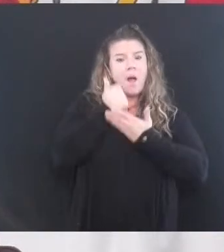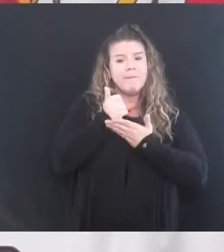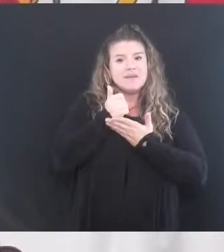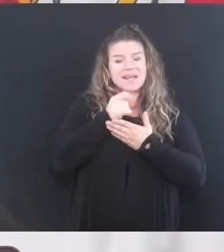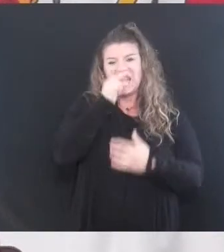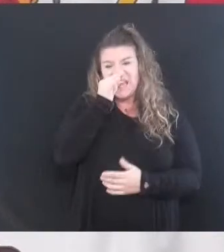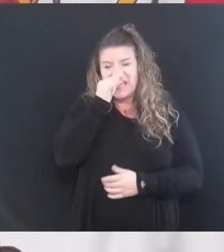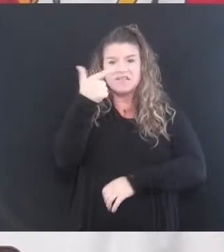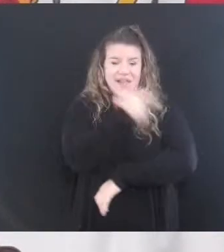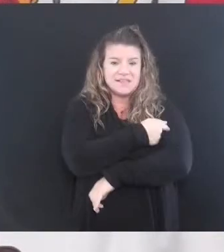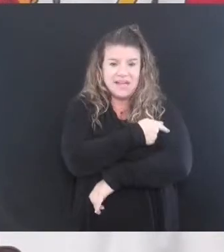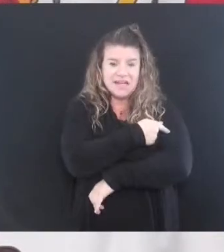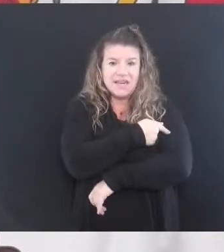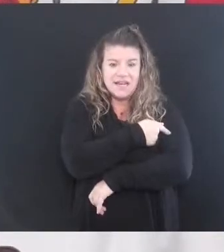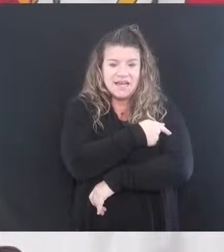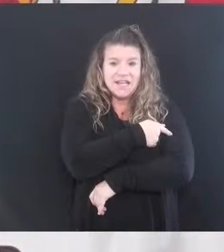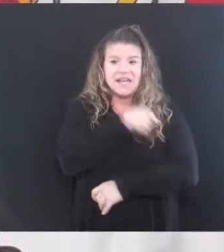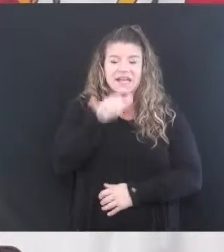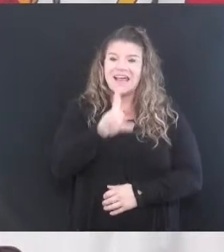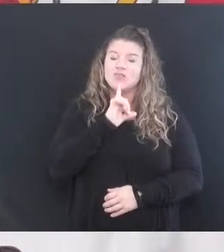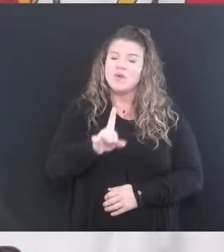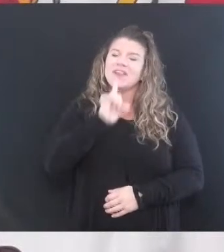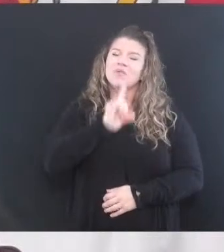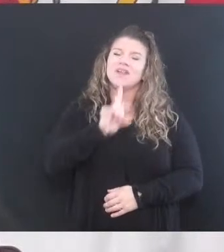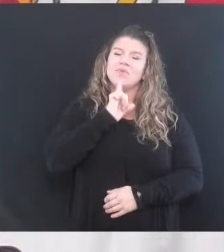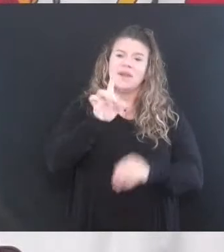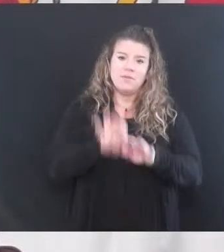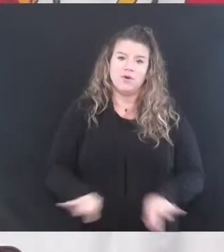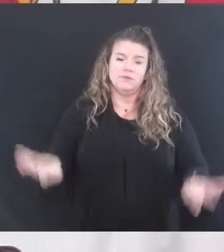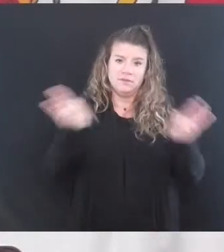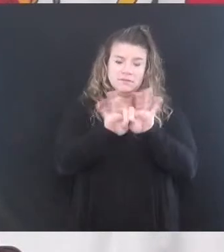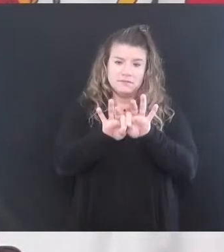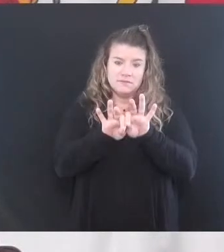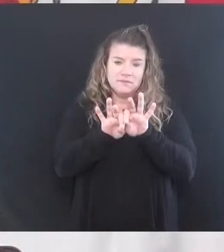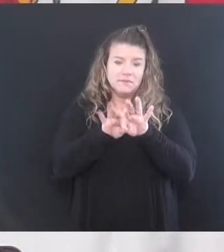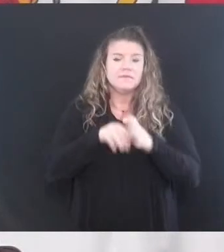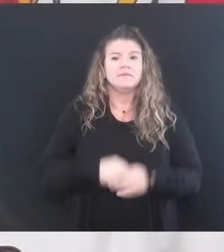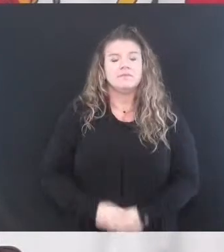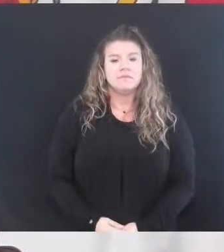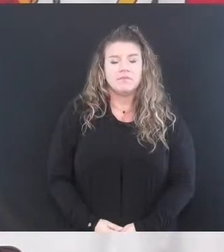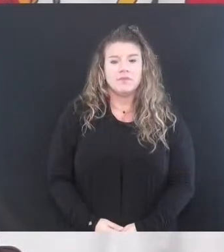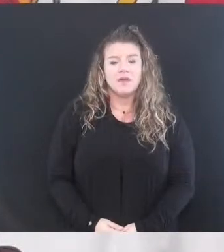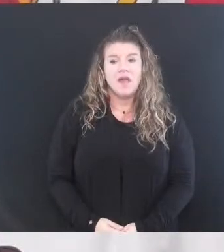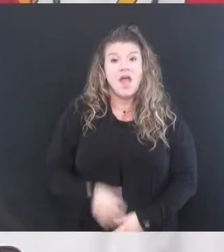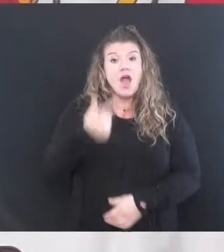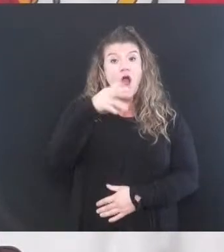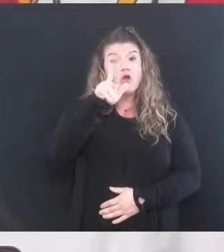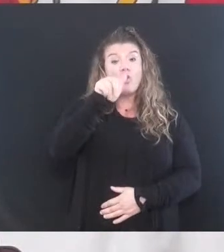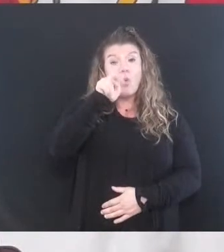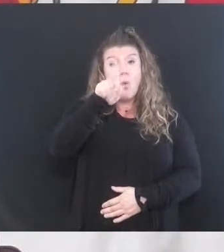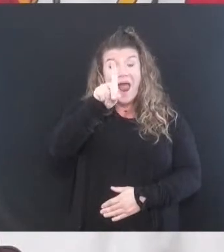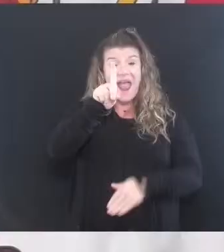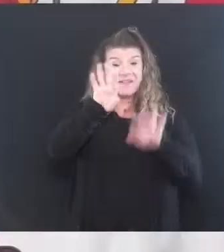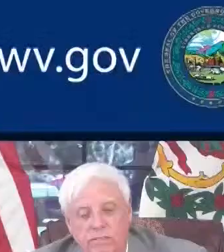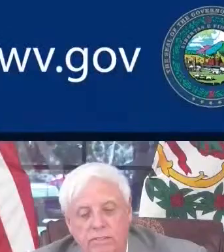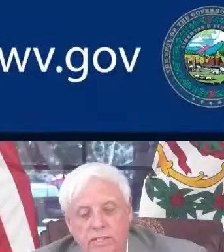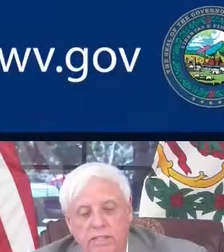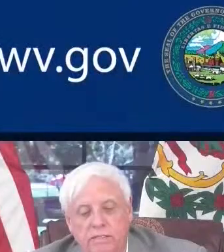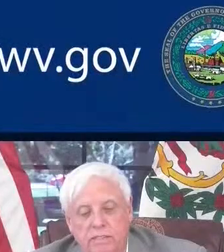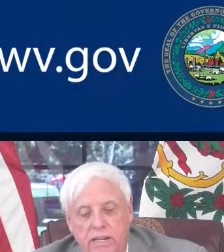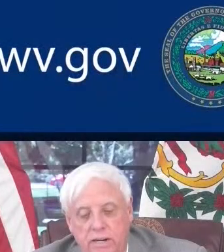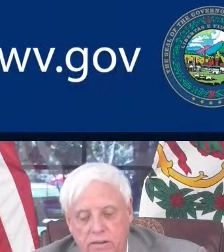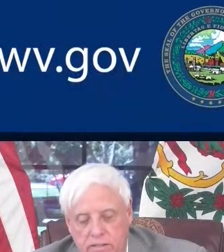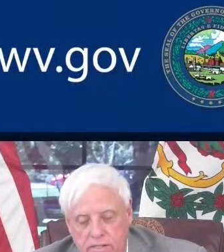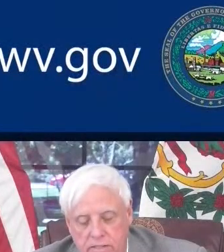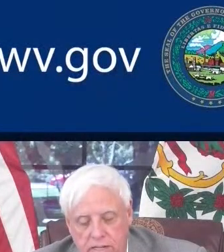the kids vaccinated. That's really, really, really important. Our grand families have got 19,000